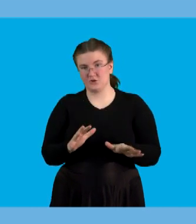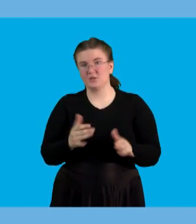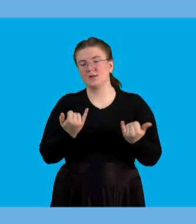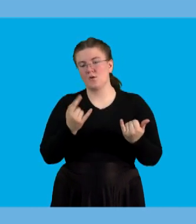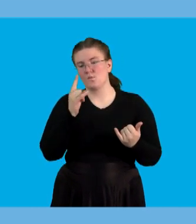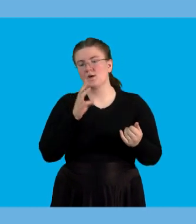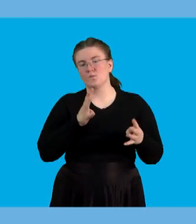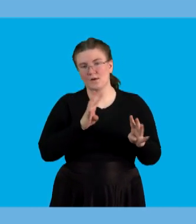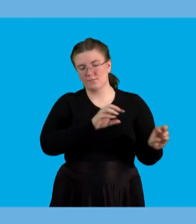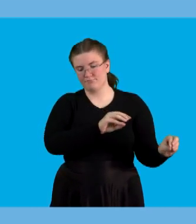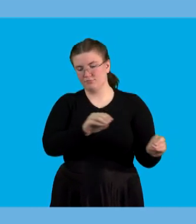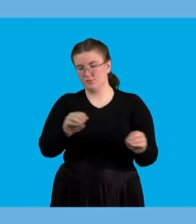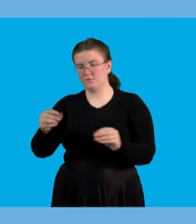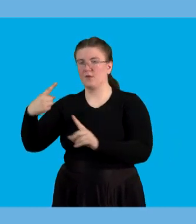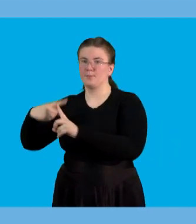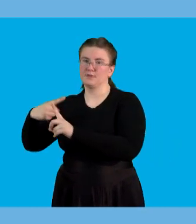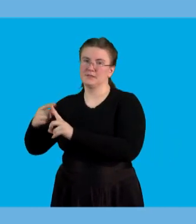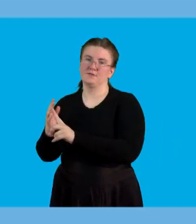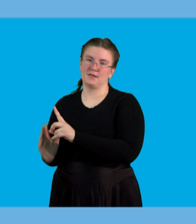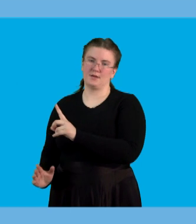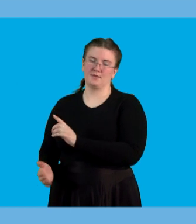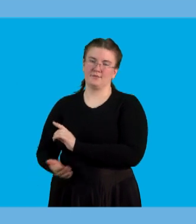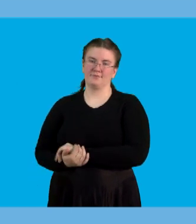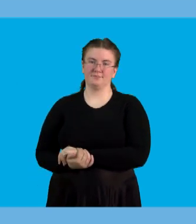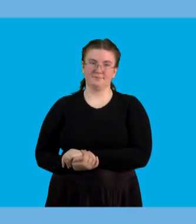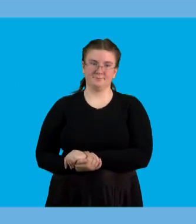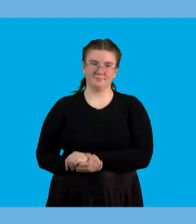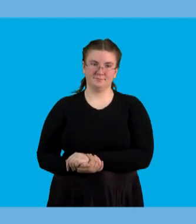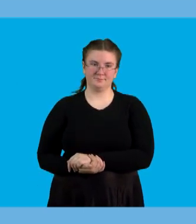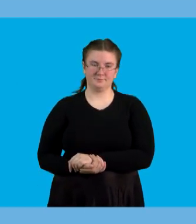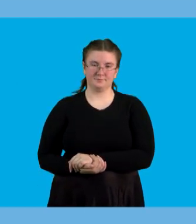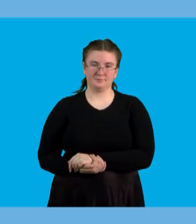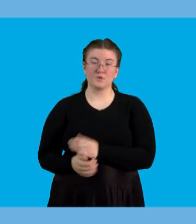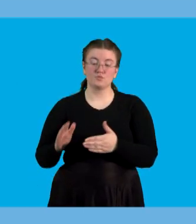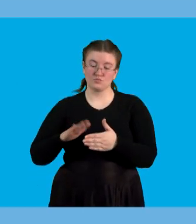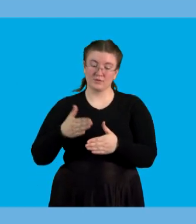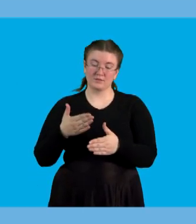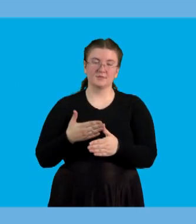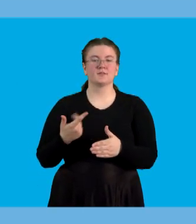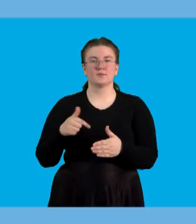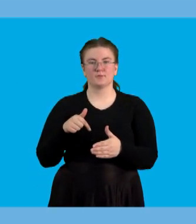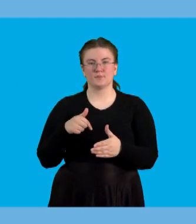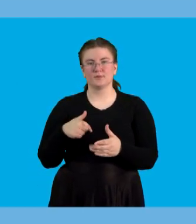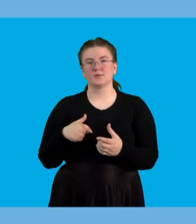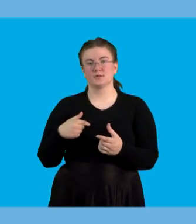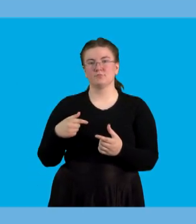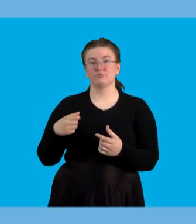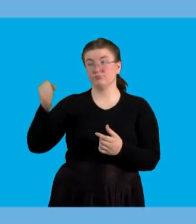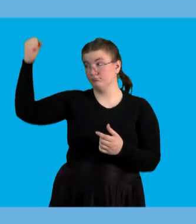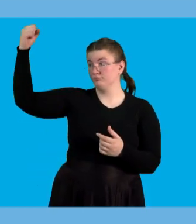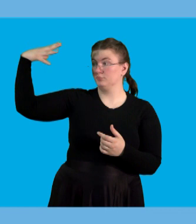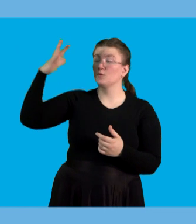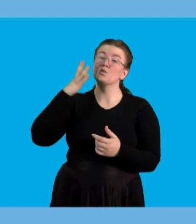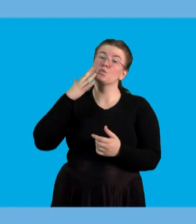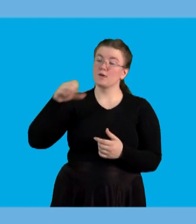move around in a certain direction towards the positive terminal. So now, this is why a light